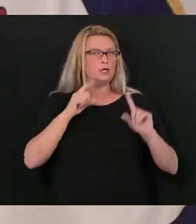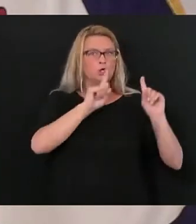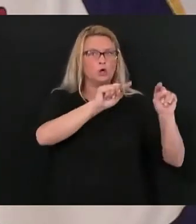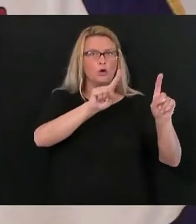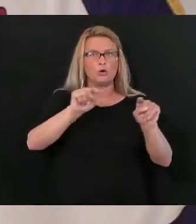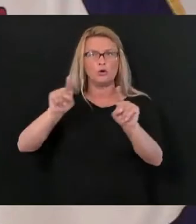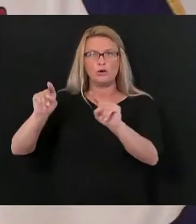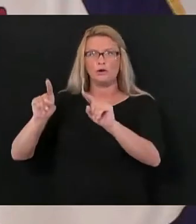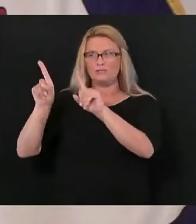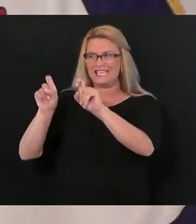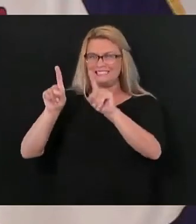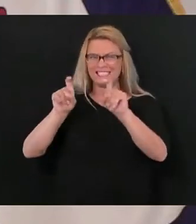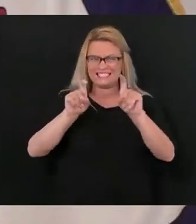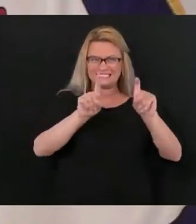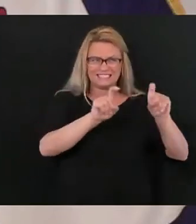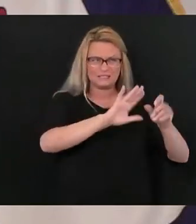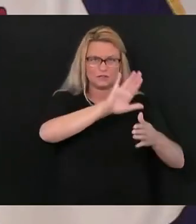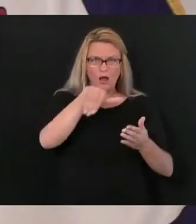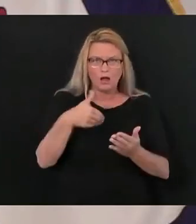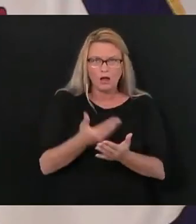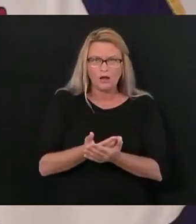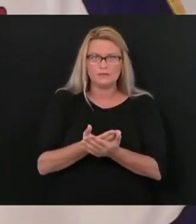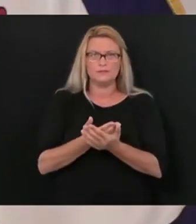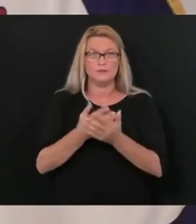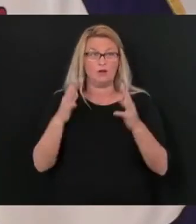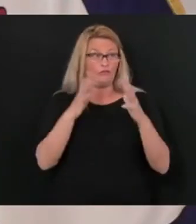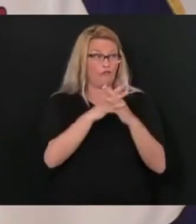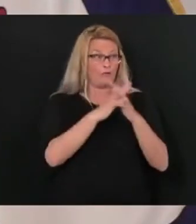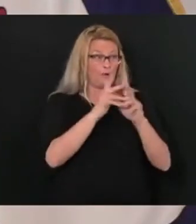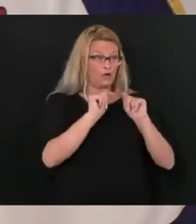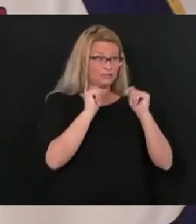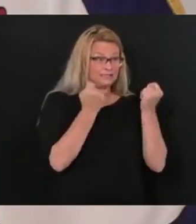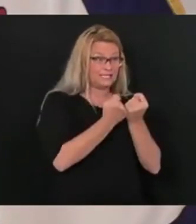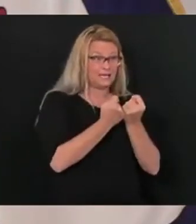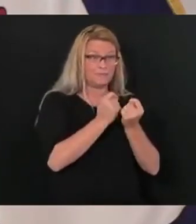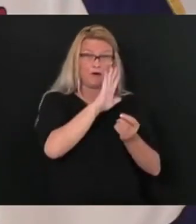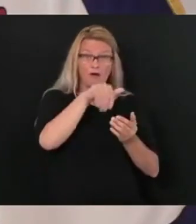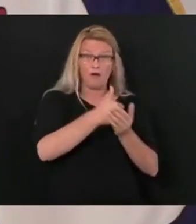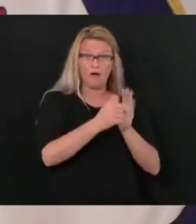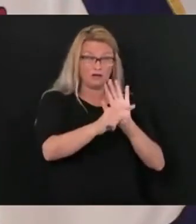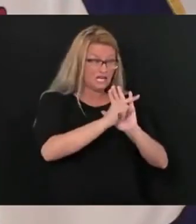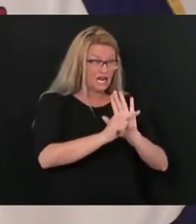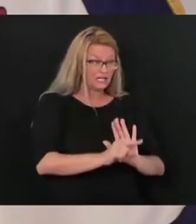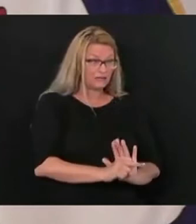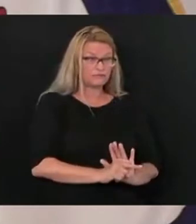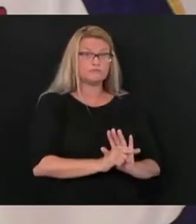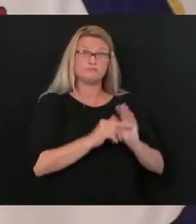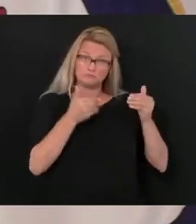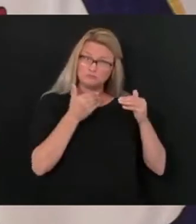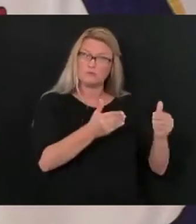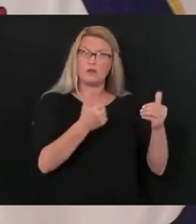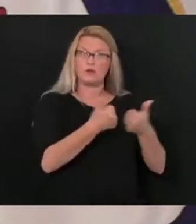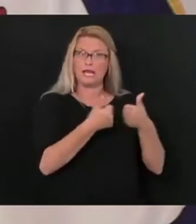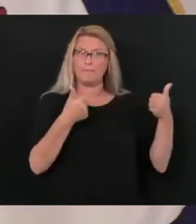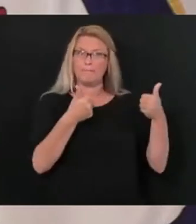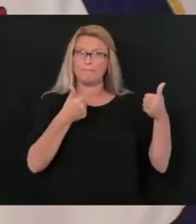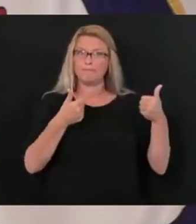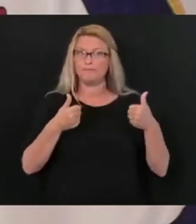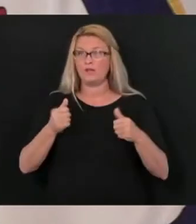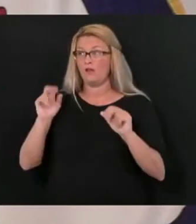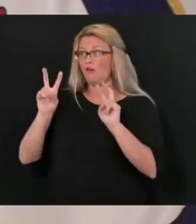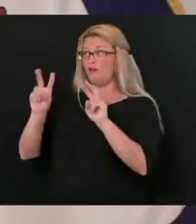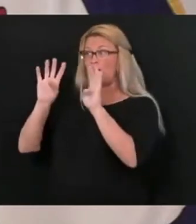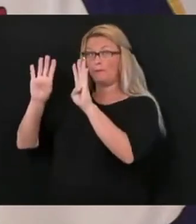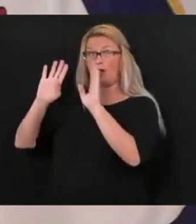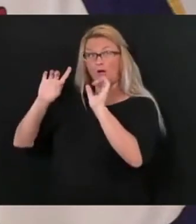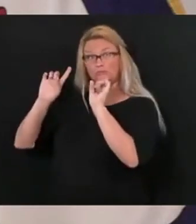test everyone. If the football team tests and they're all good to go, we play the football game. If the volleyball team tests,